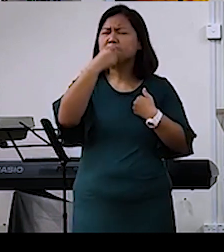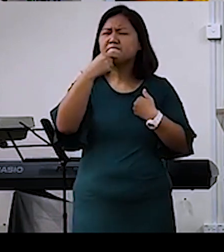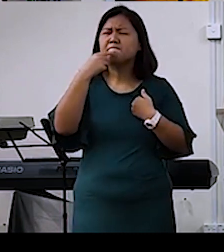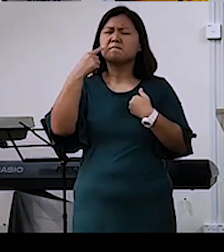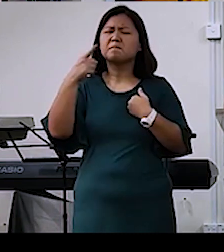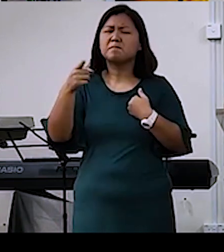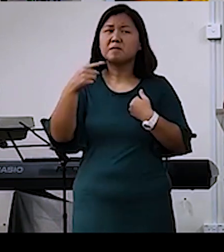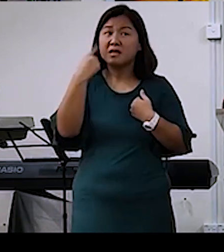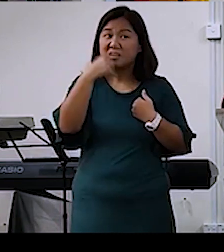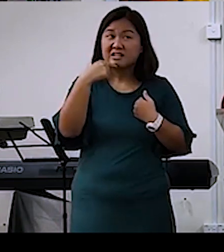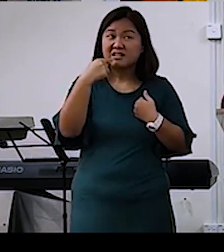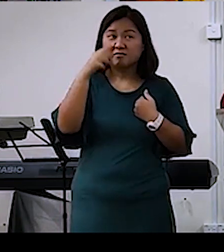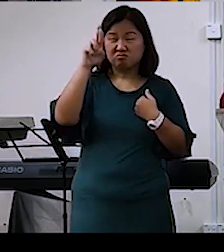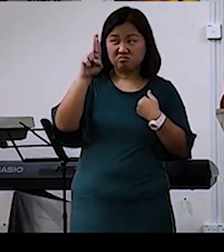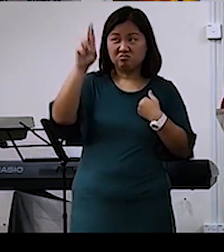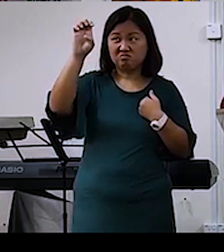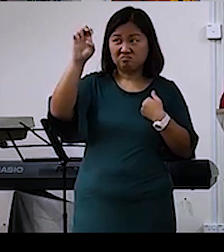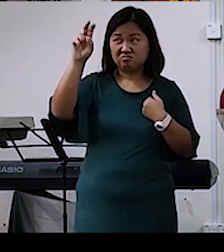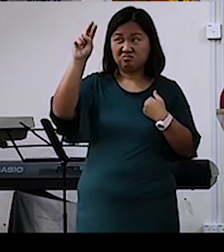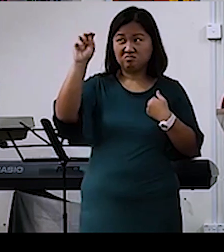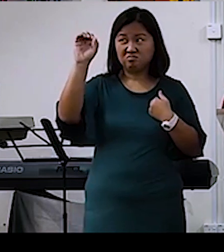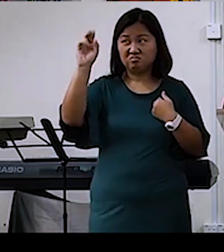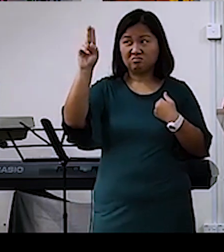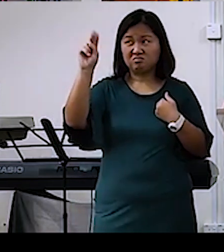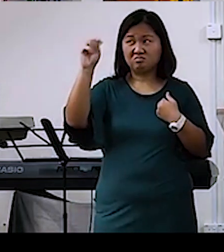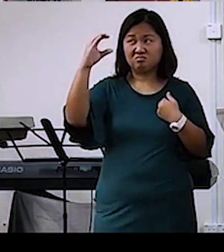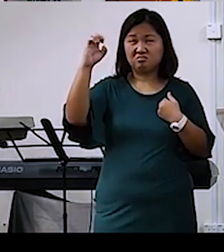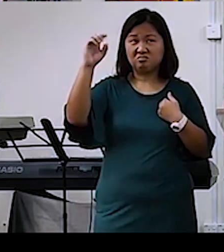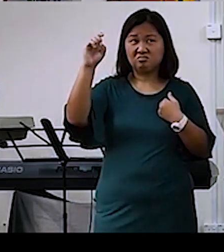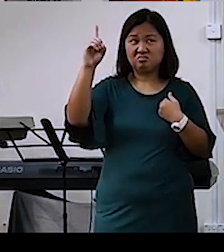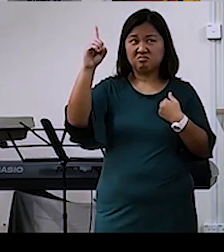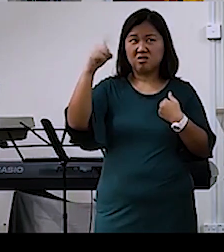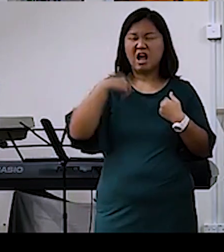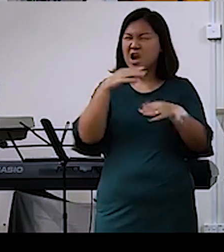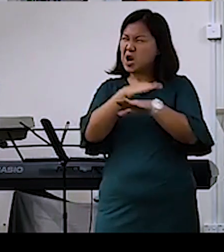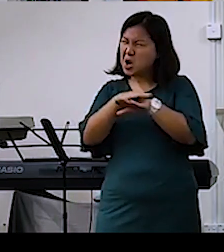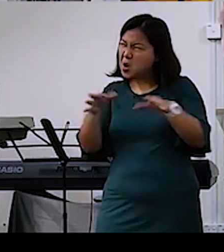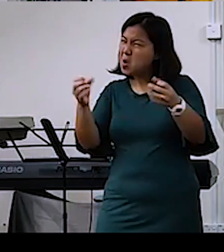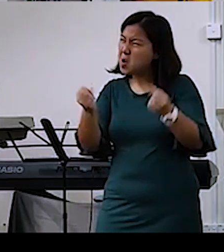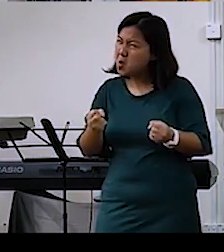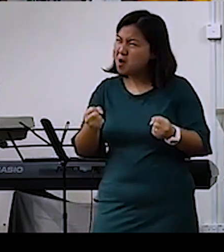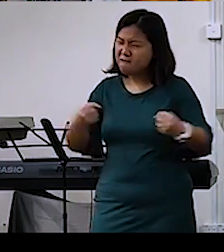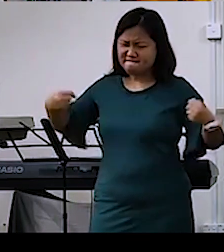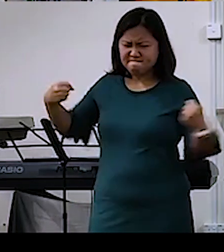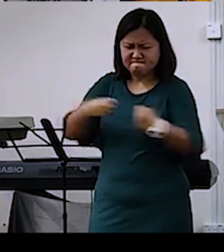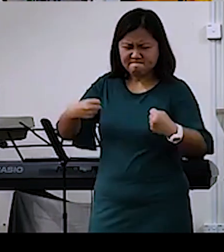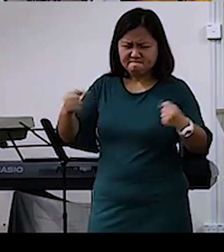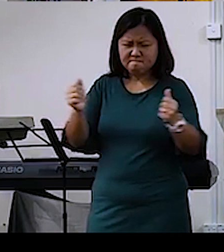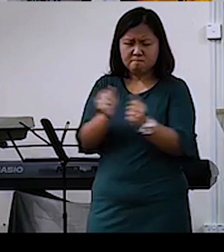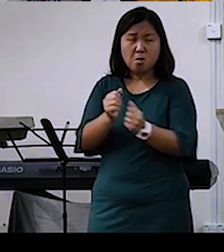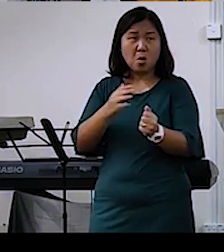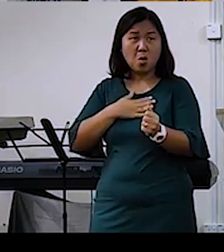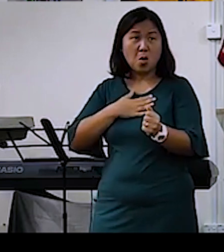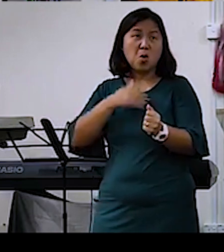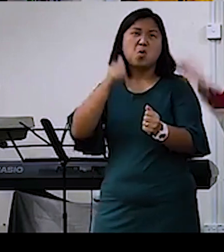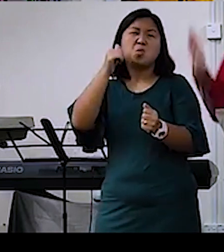biblical. Everybody say it's biblical. You got to renounce. I don't want to fight with my daughter anymore. Renounce it. For